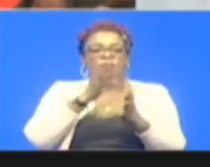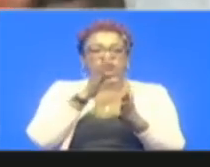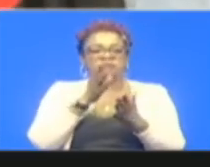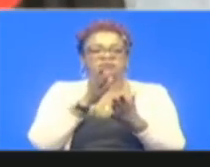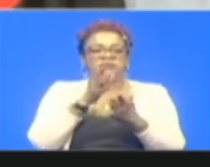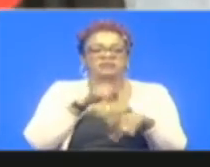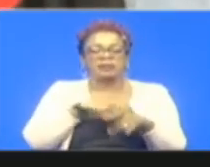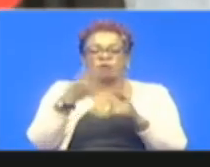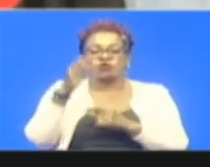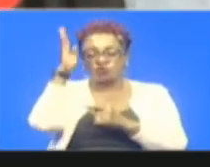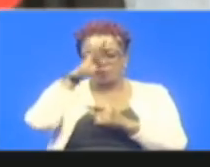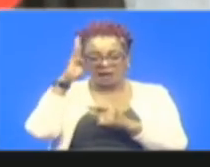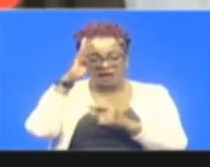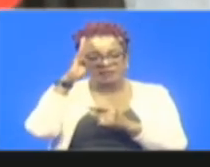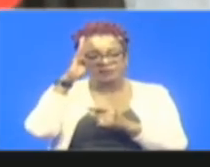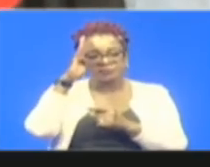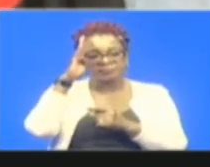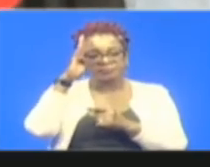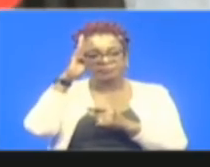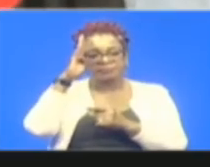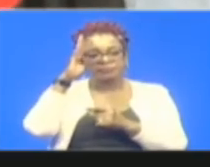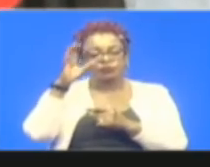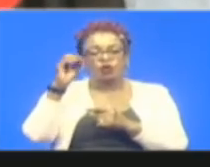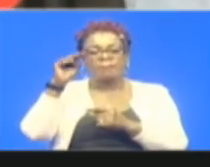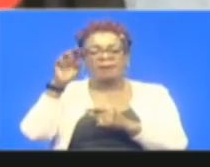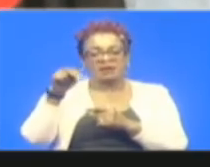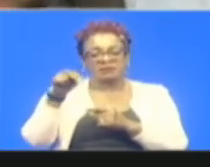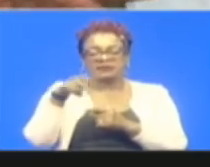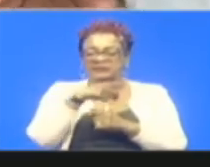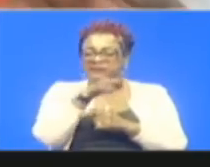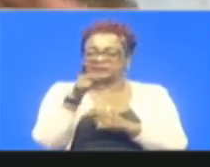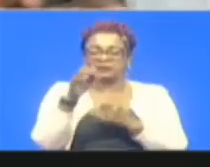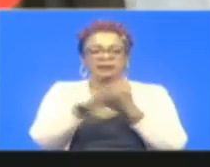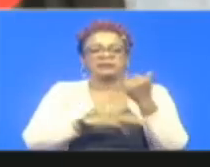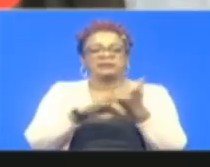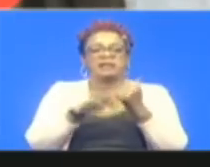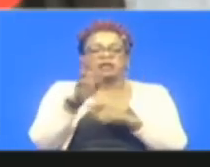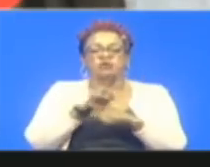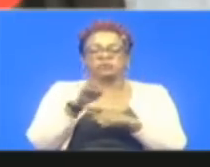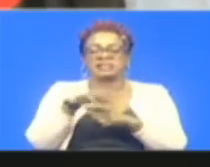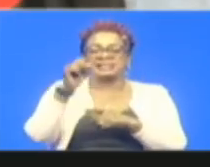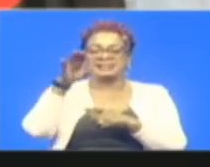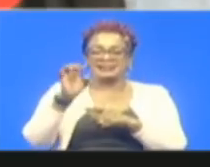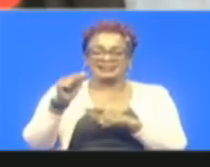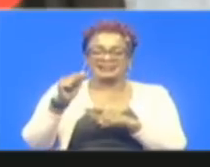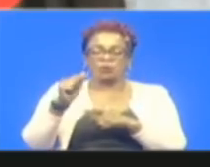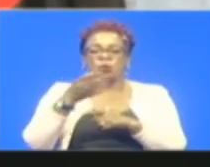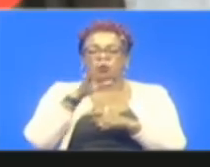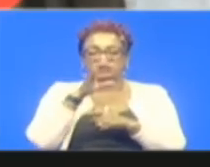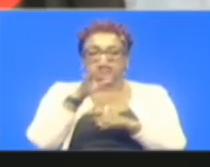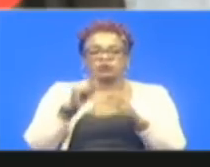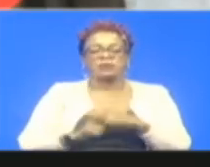you go to Dubai, when you go to Oman, these countries are using seawater to support